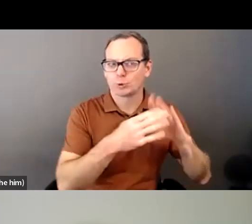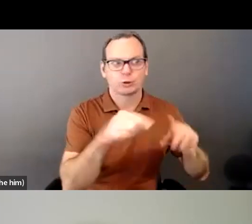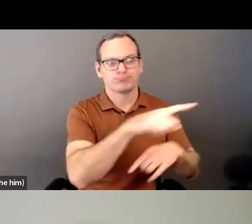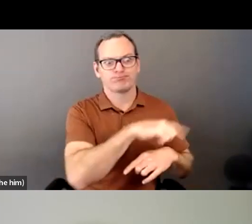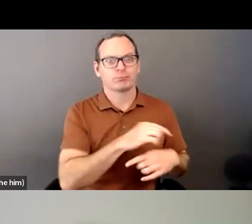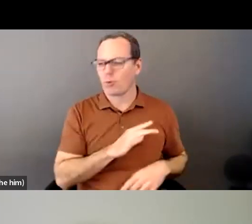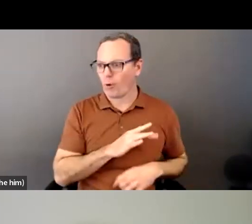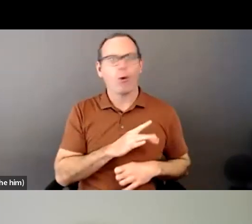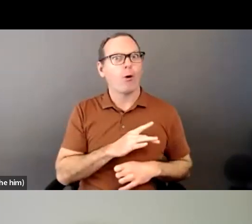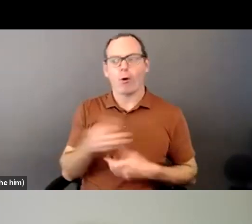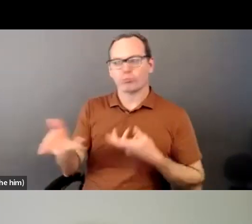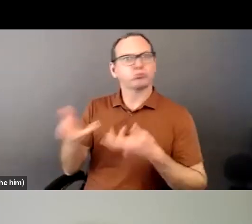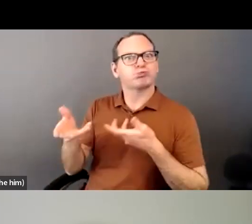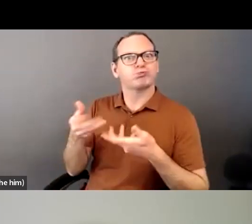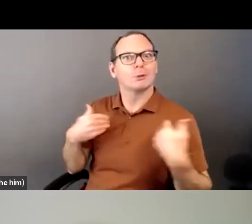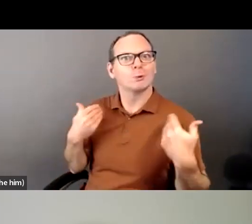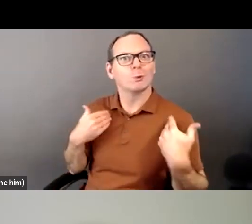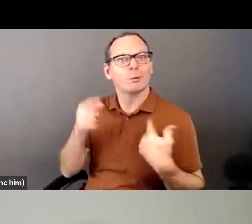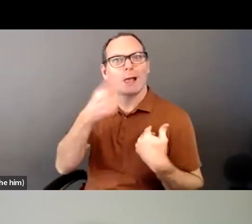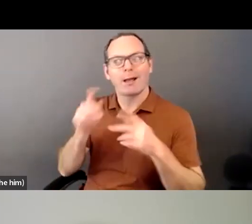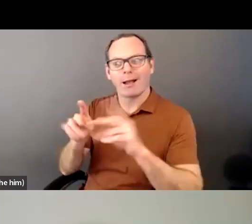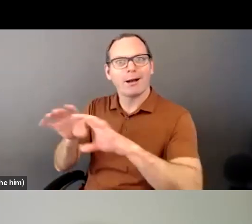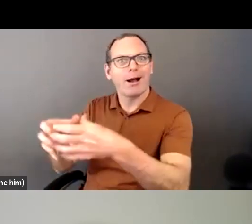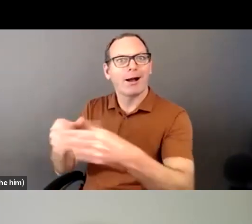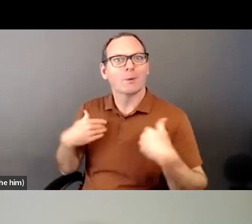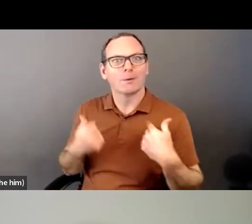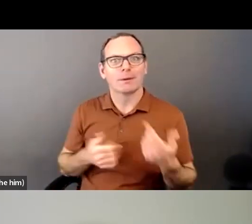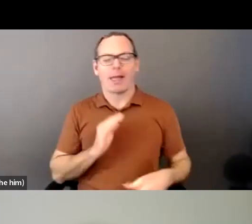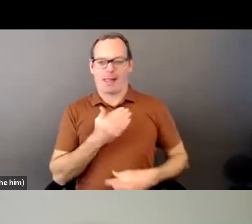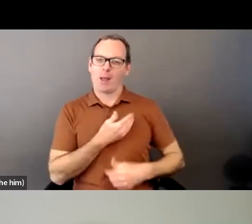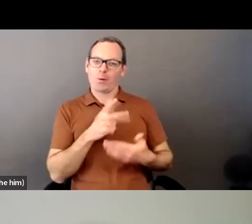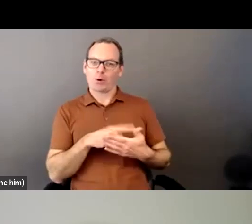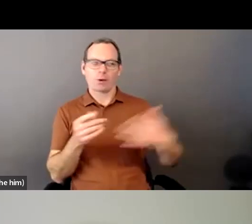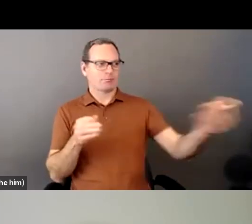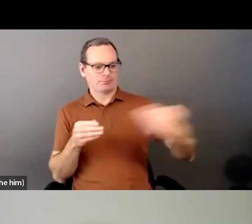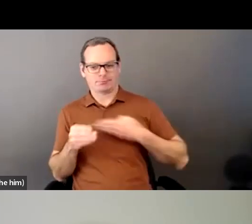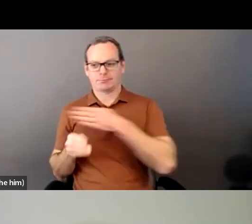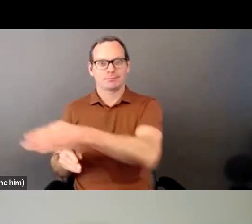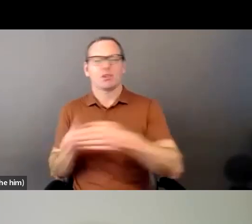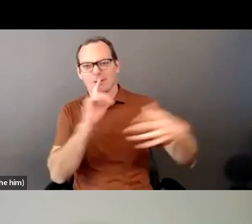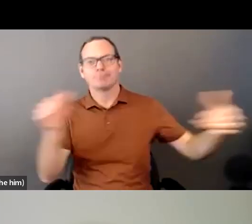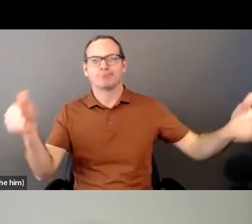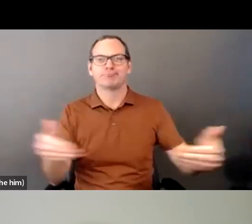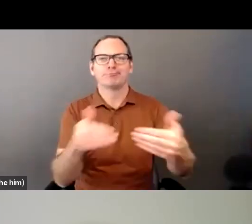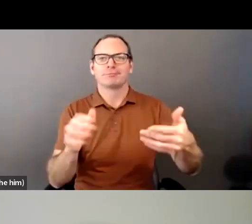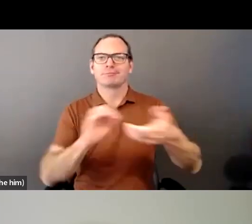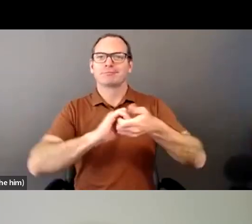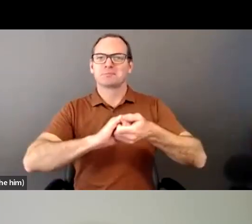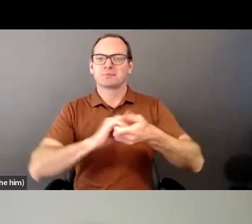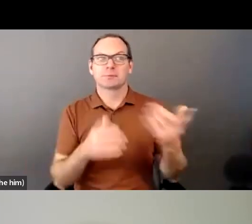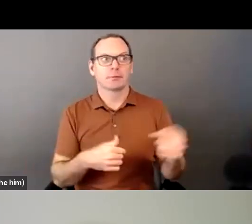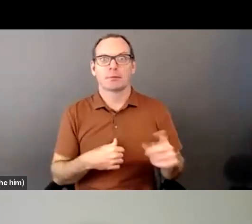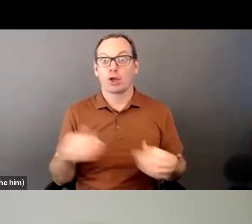with youth in our Youth Employment Futures program. And at the same time, youth envisioned and saw